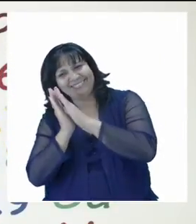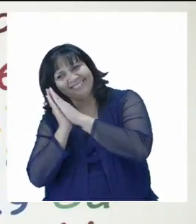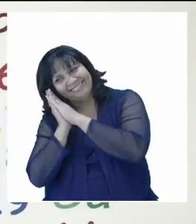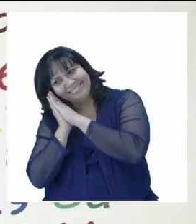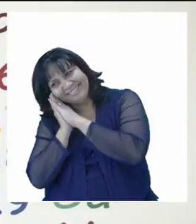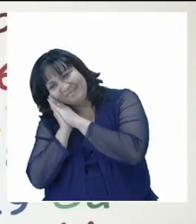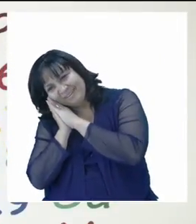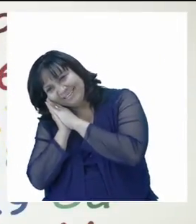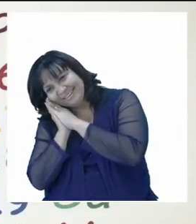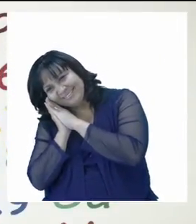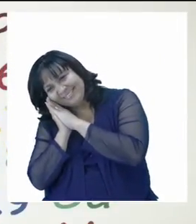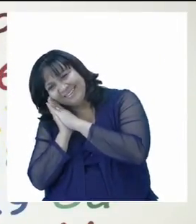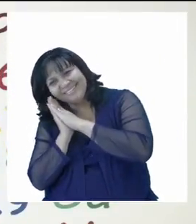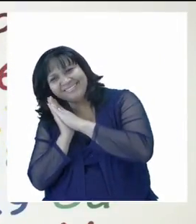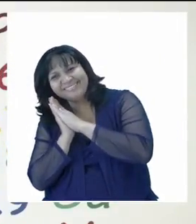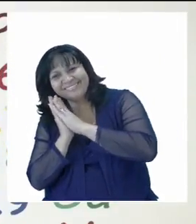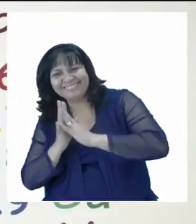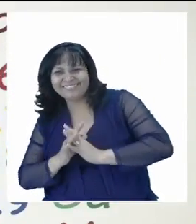sleeping.